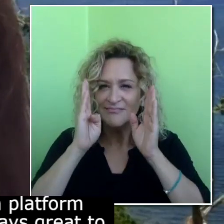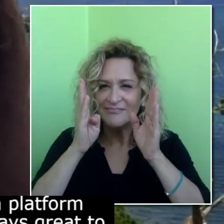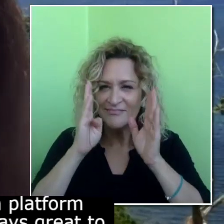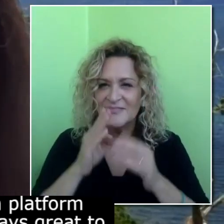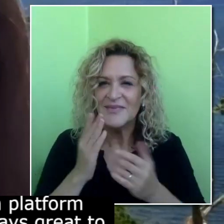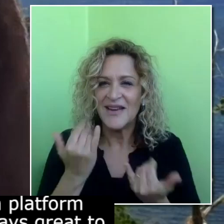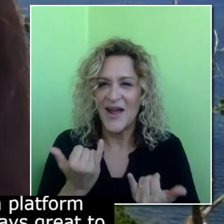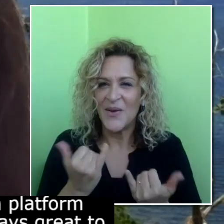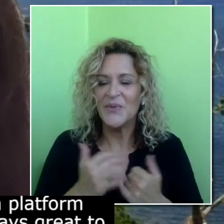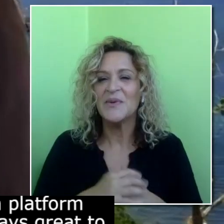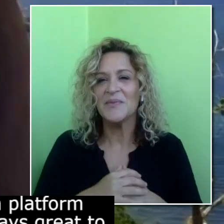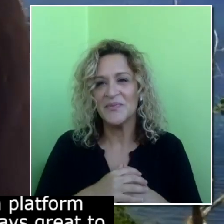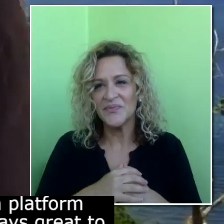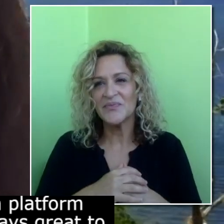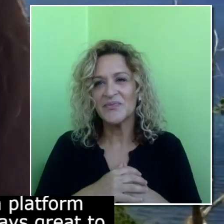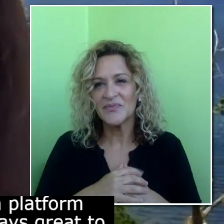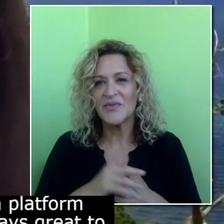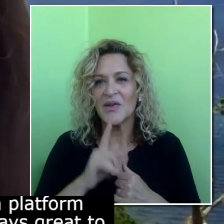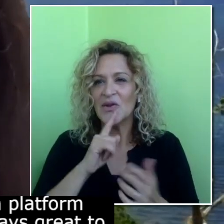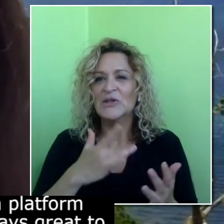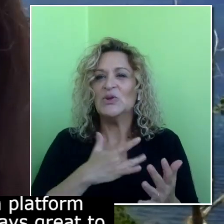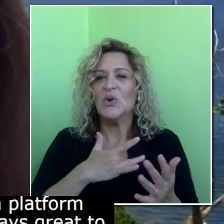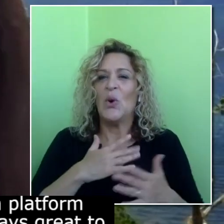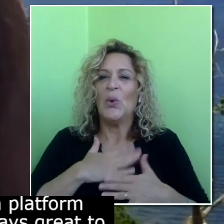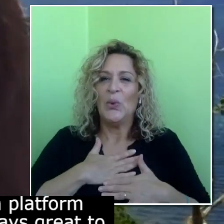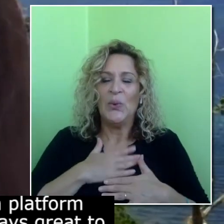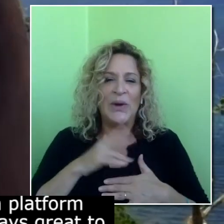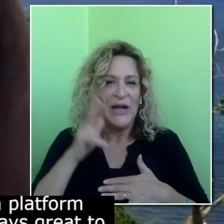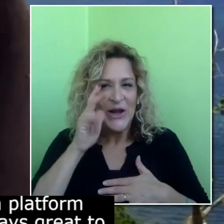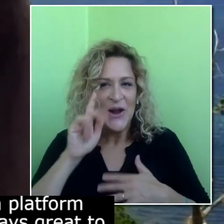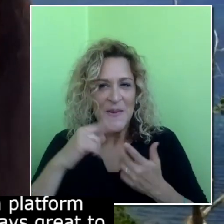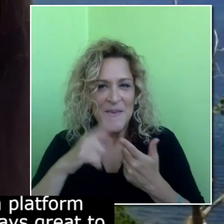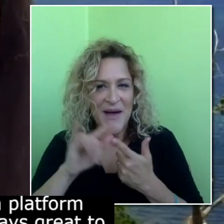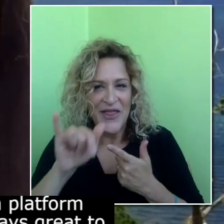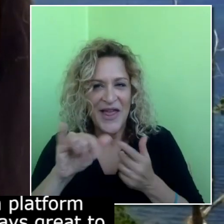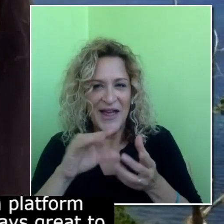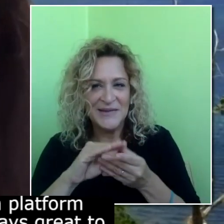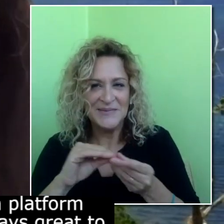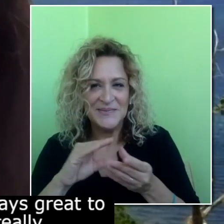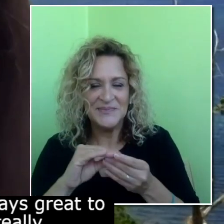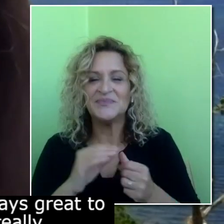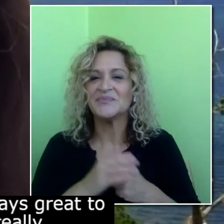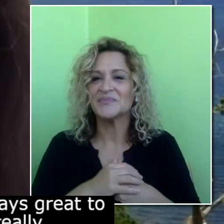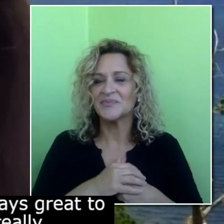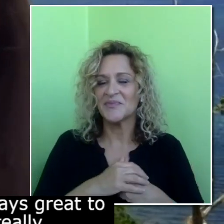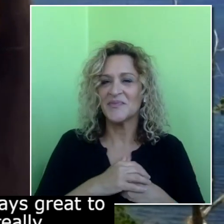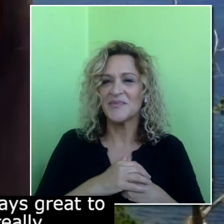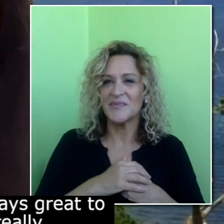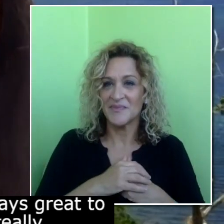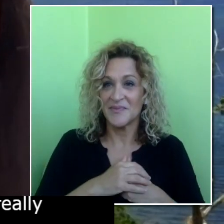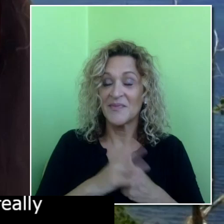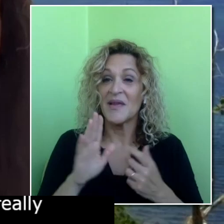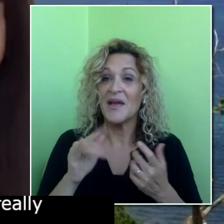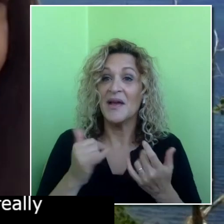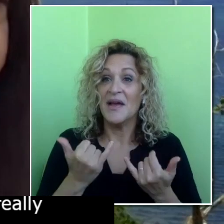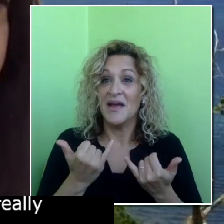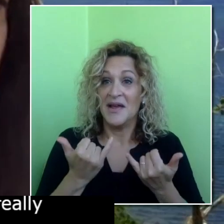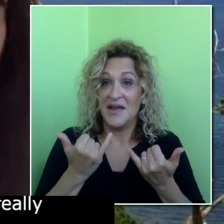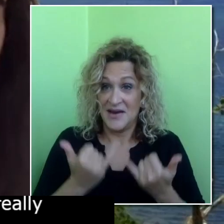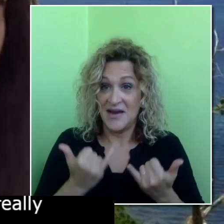And so I'm really heartened to hear about that. So without further ado, I will,